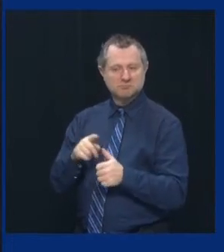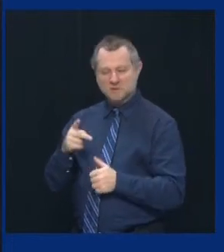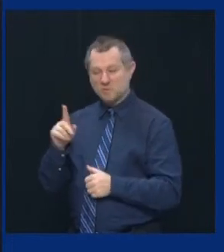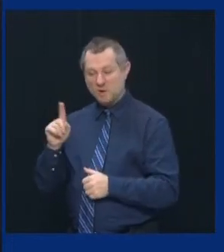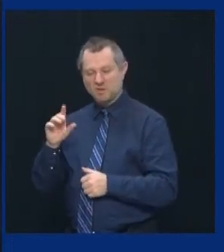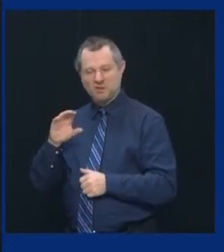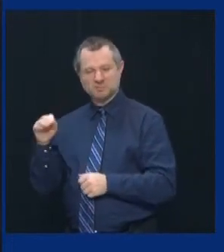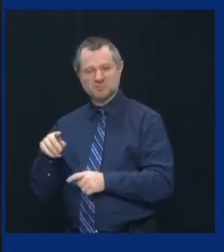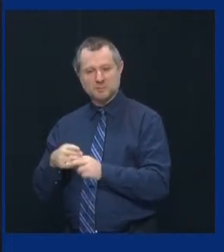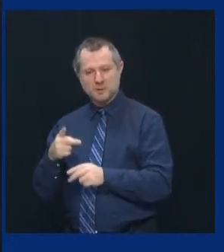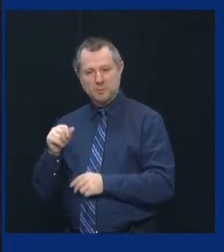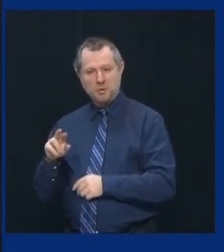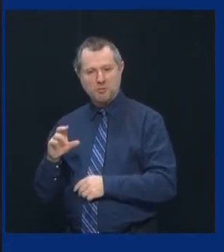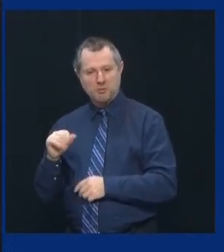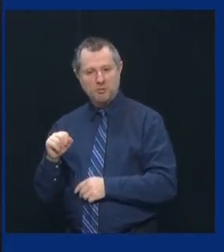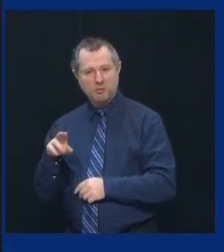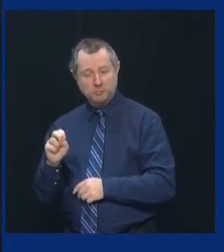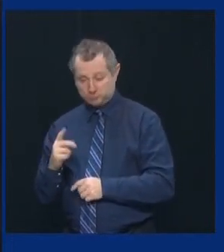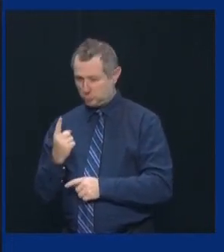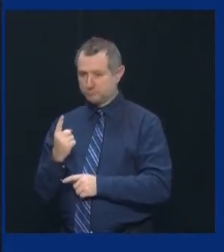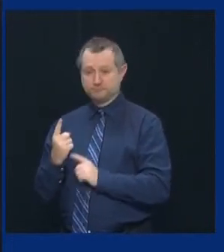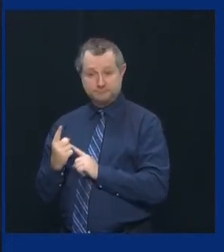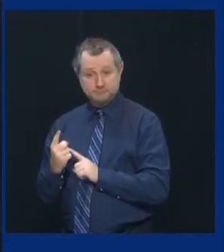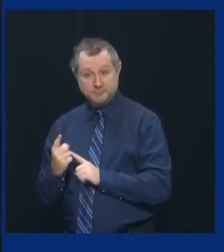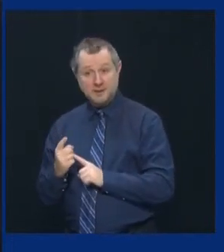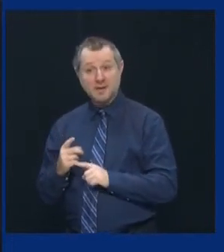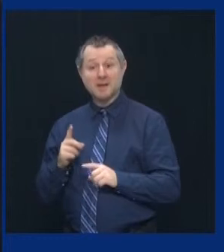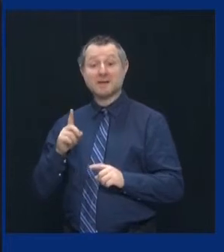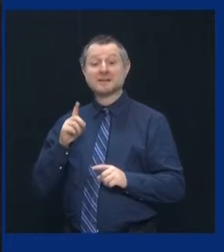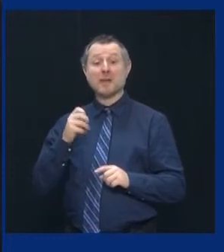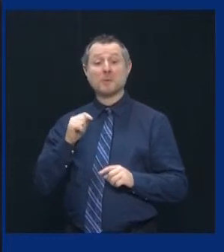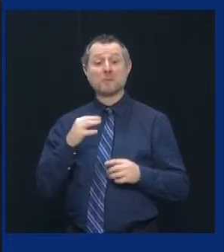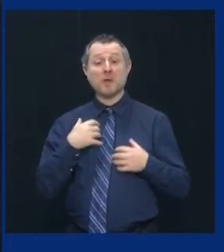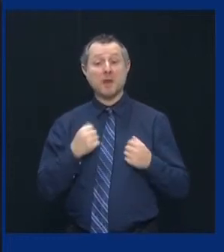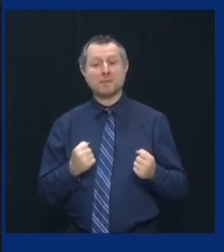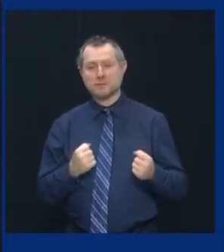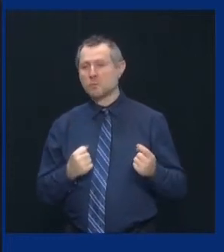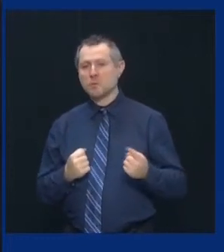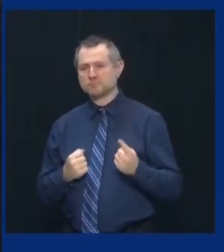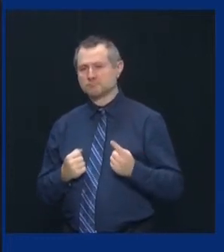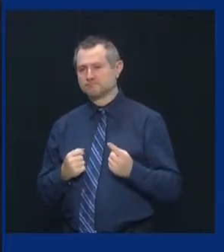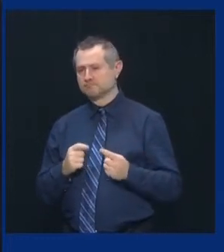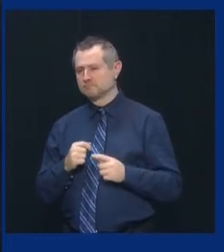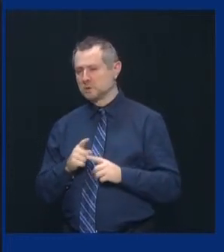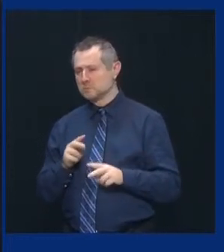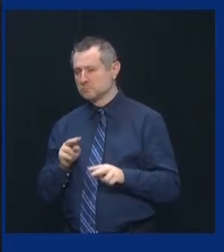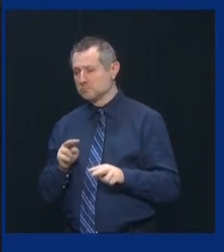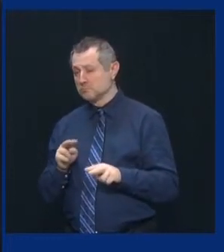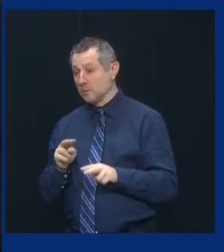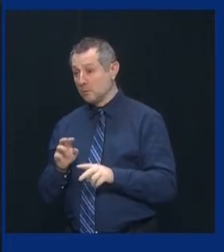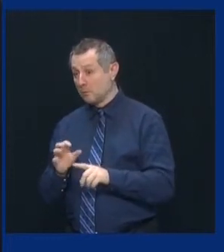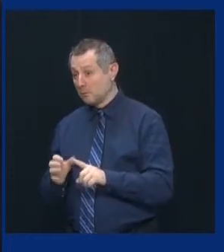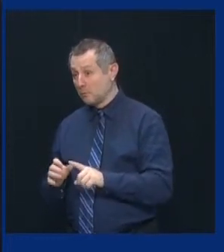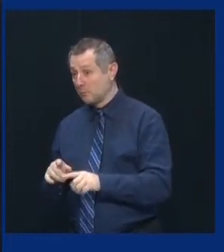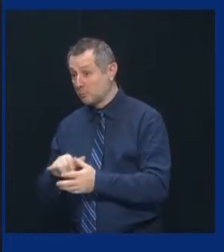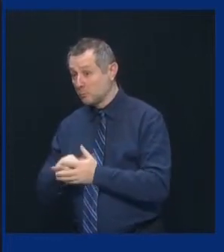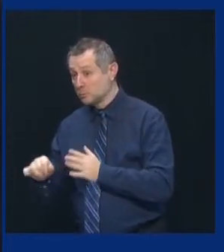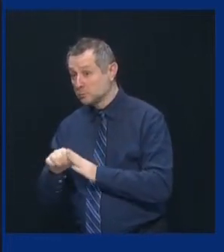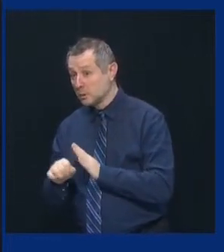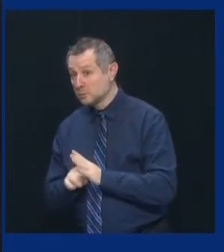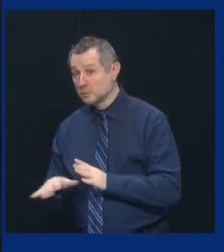mentioned. The Department of Health is constantly, and the New York State Inspector General